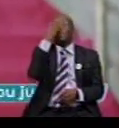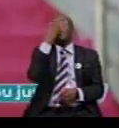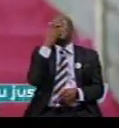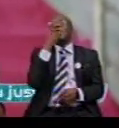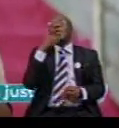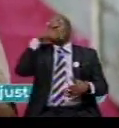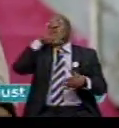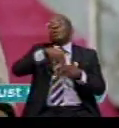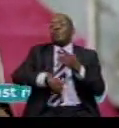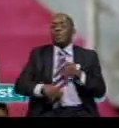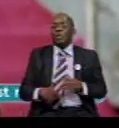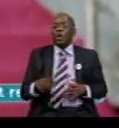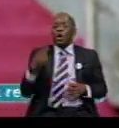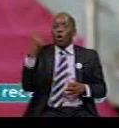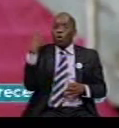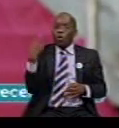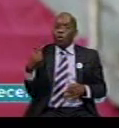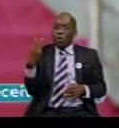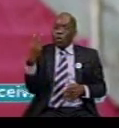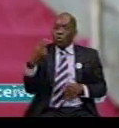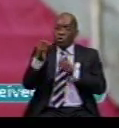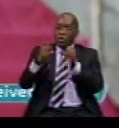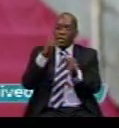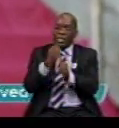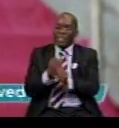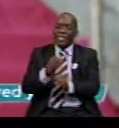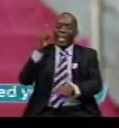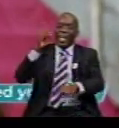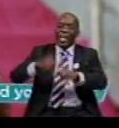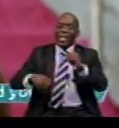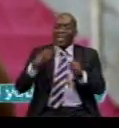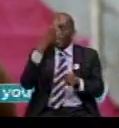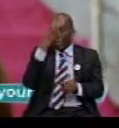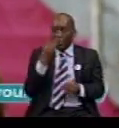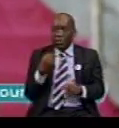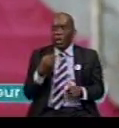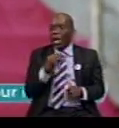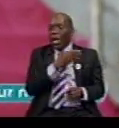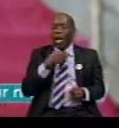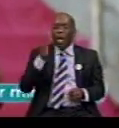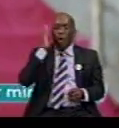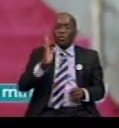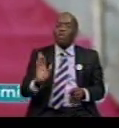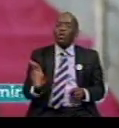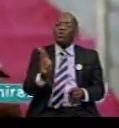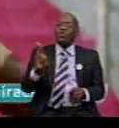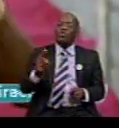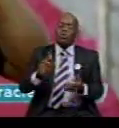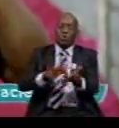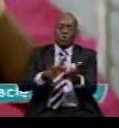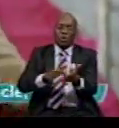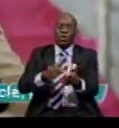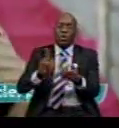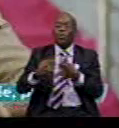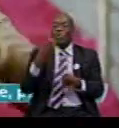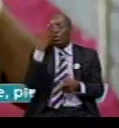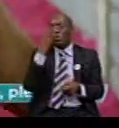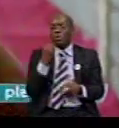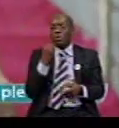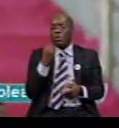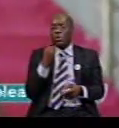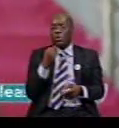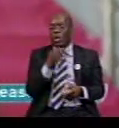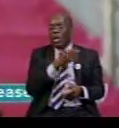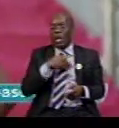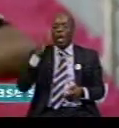meji mi kin le sun o aru mama aba mi tin ba tun logun ma logun pe kin le sun tin ba tun logun tin ba fi tipa tipa sun mama